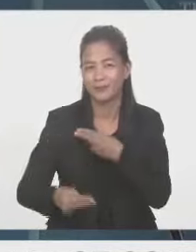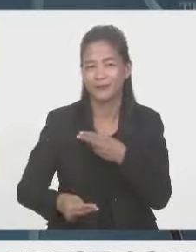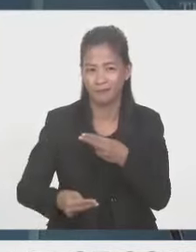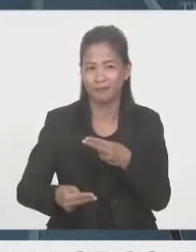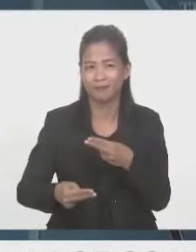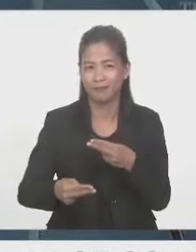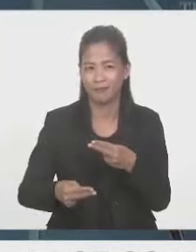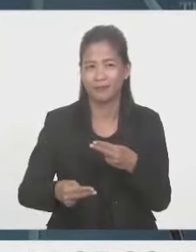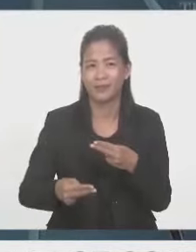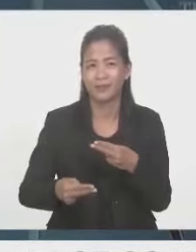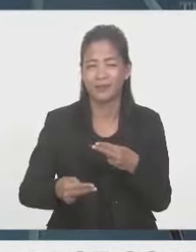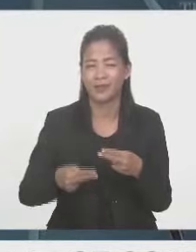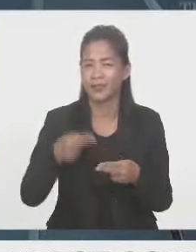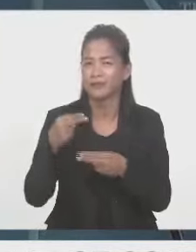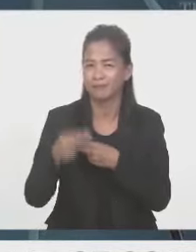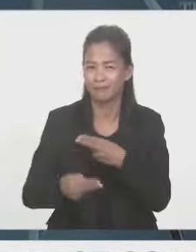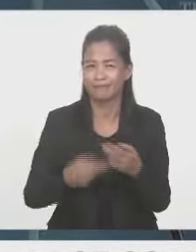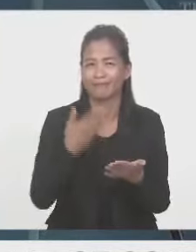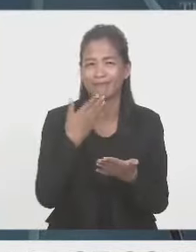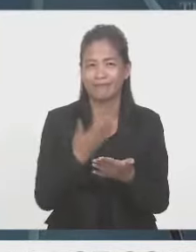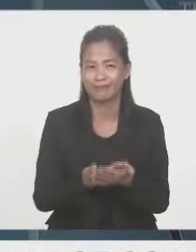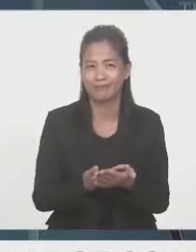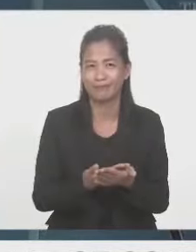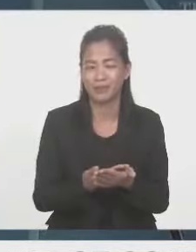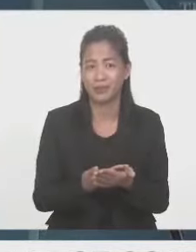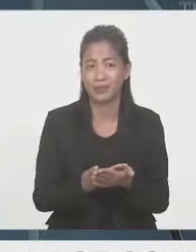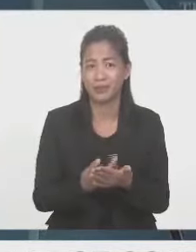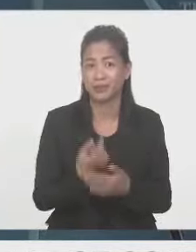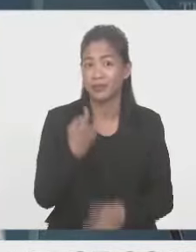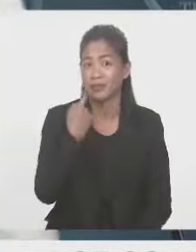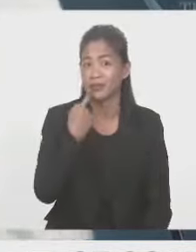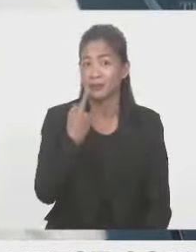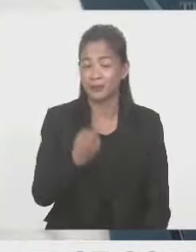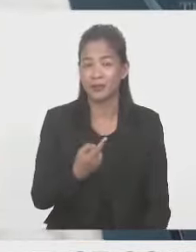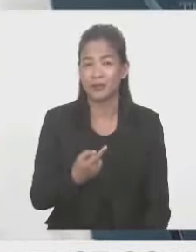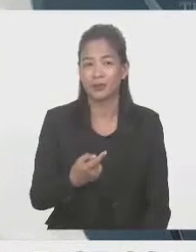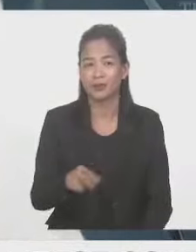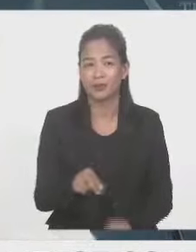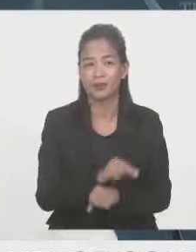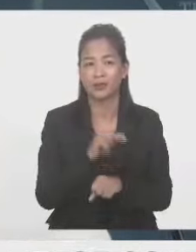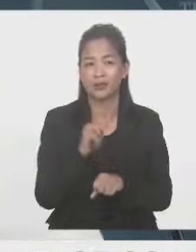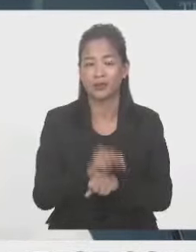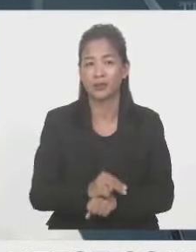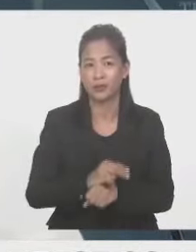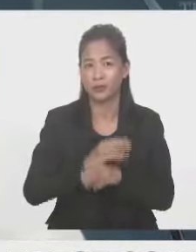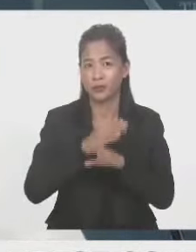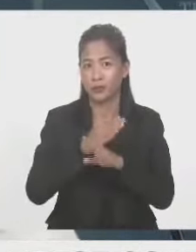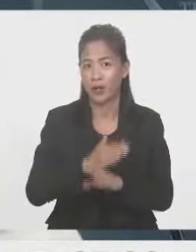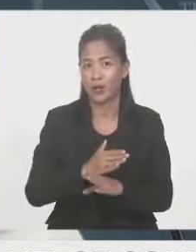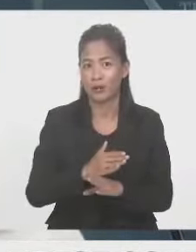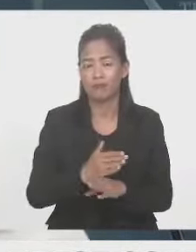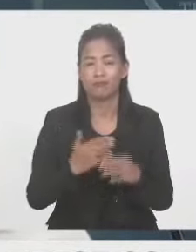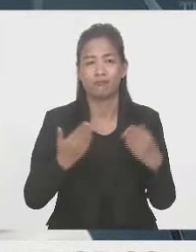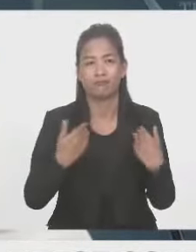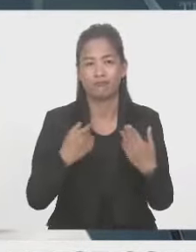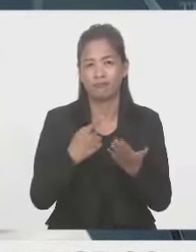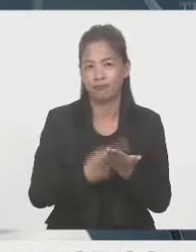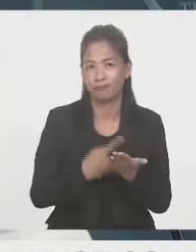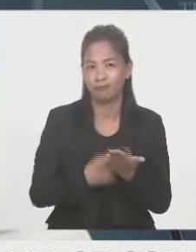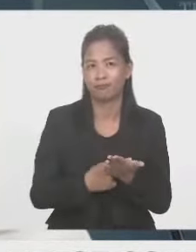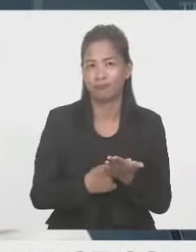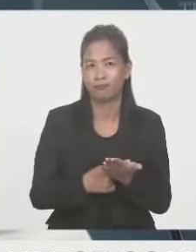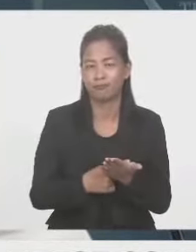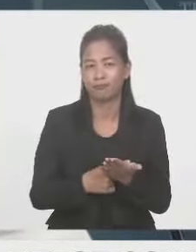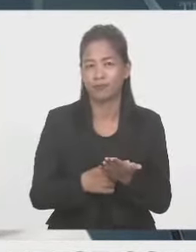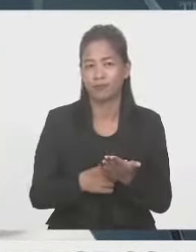gracious, and substantive. And I mentioned at the top, national security was discussed, domestic